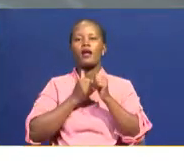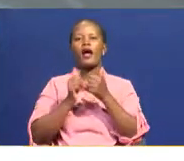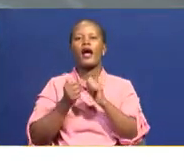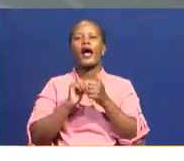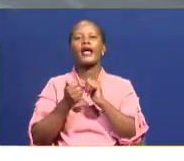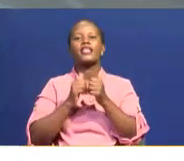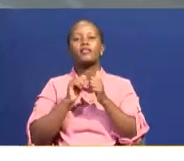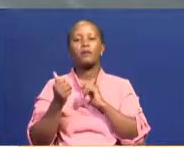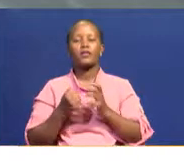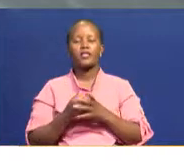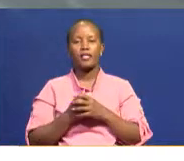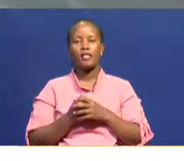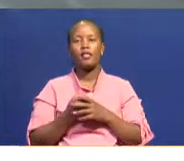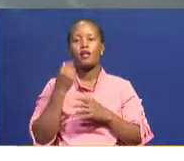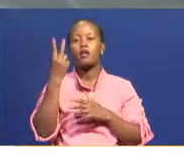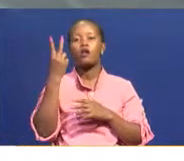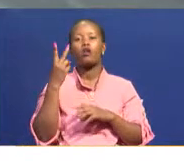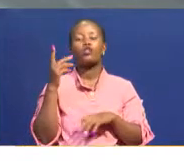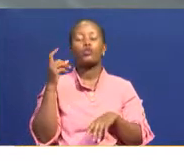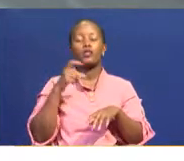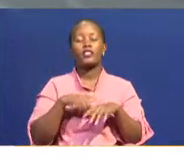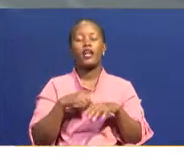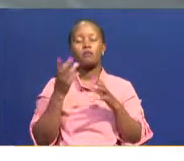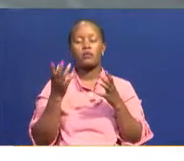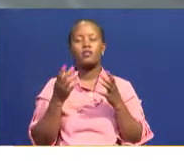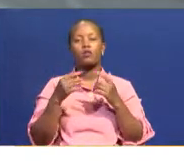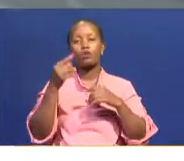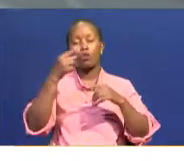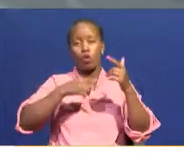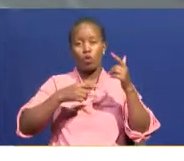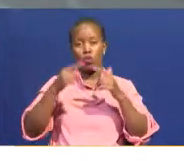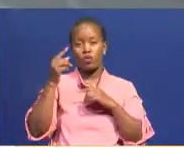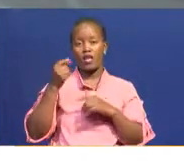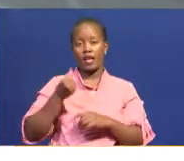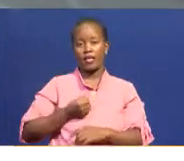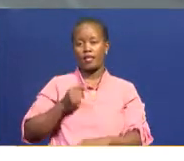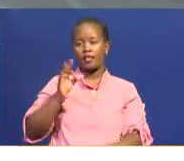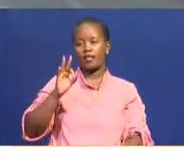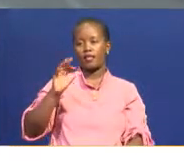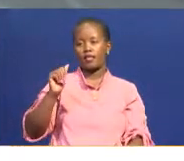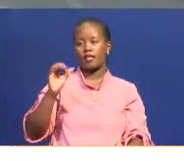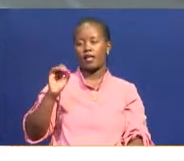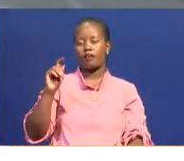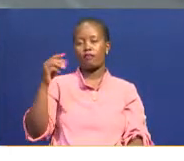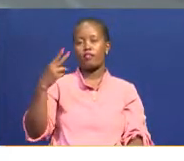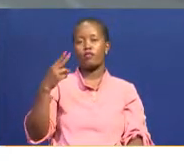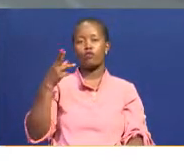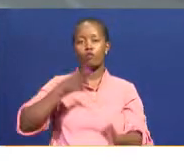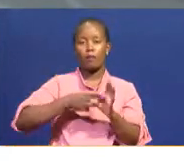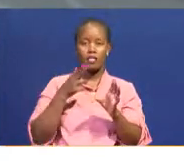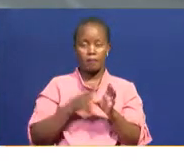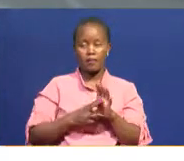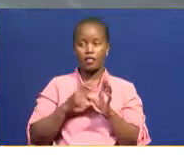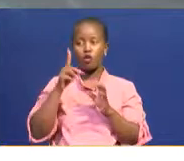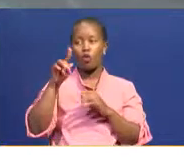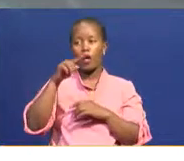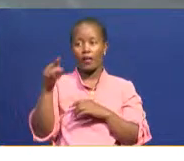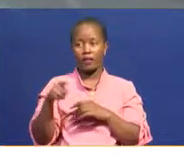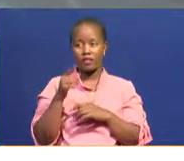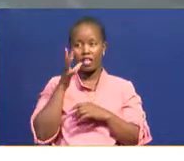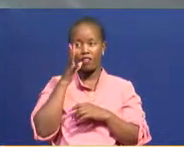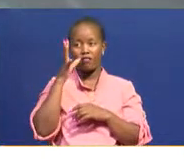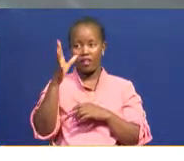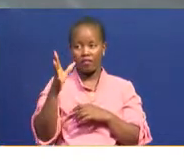double 1,500 meters world champion Faith Kipyegon will take part in the 1,500 meters race at the